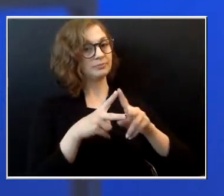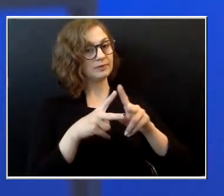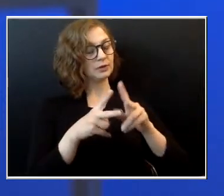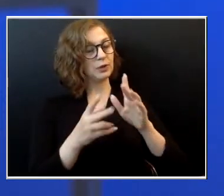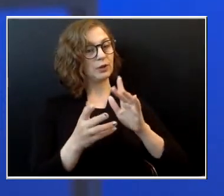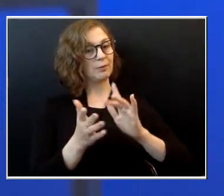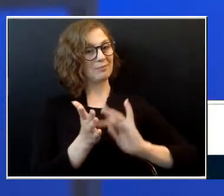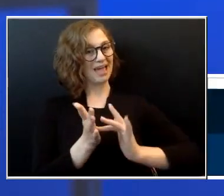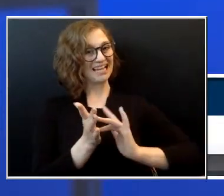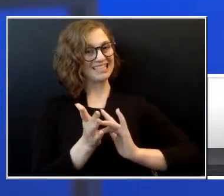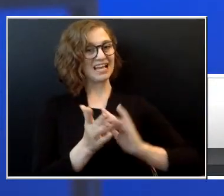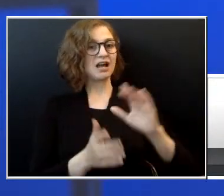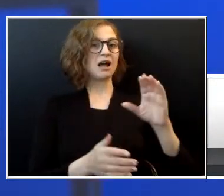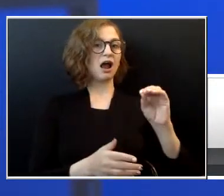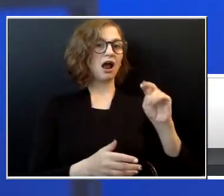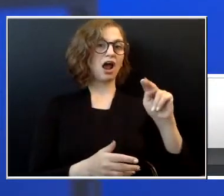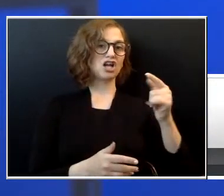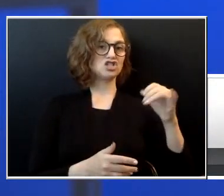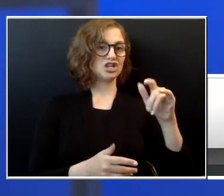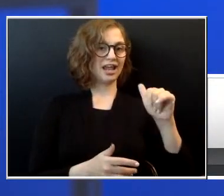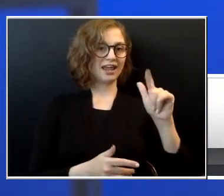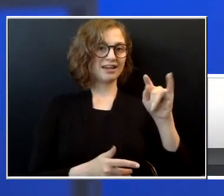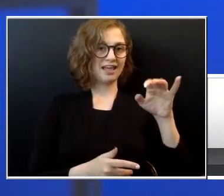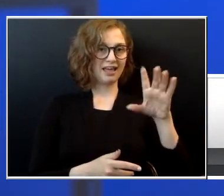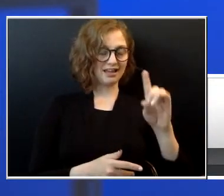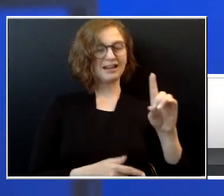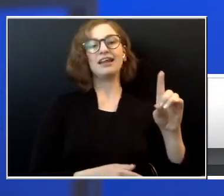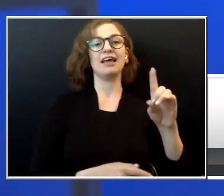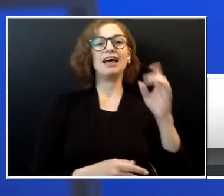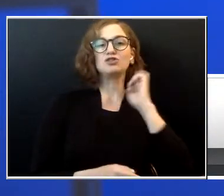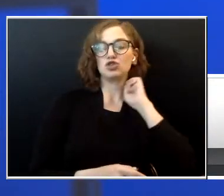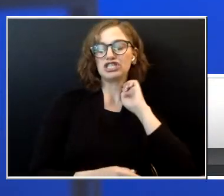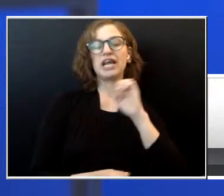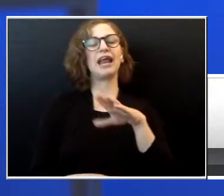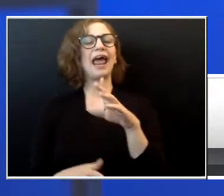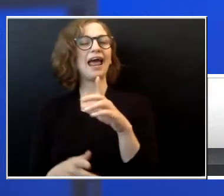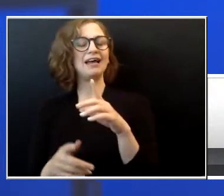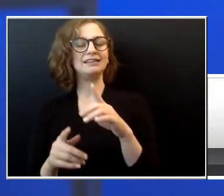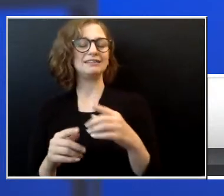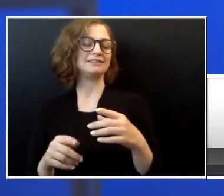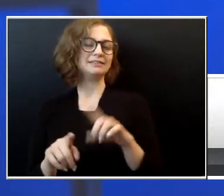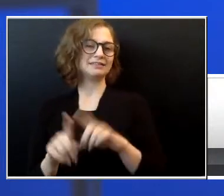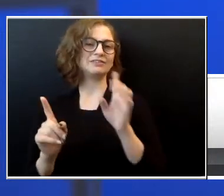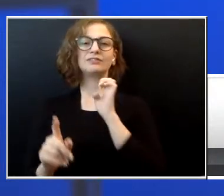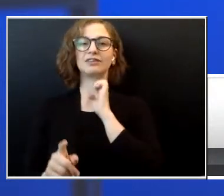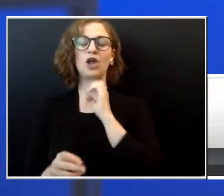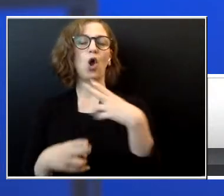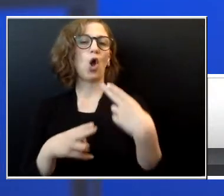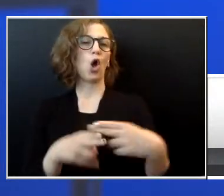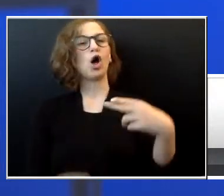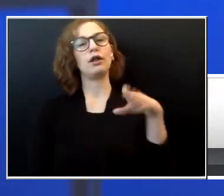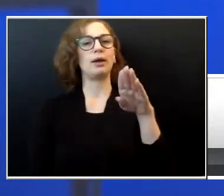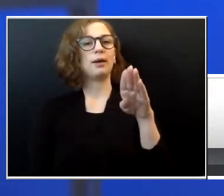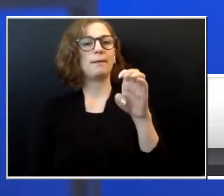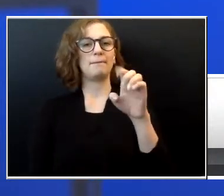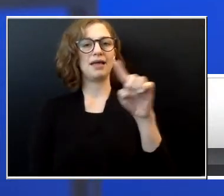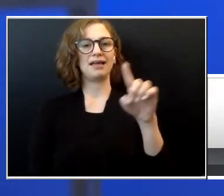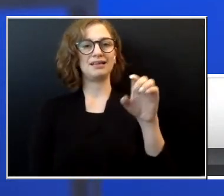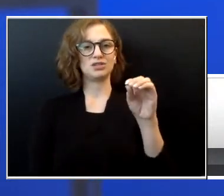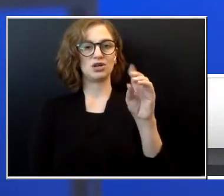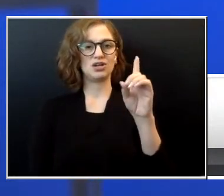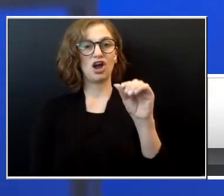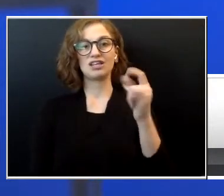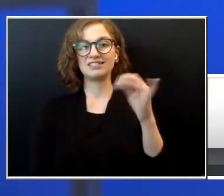estrogen and an anti-estrogen called basidoxifene, are actually commercially available in a drug called Duvet.